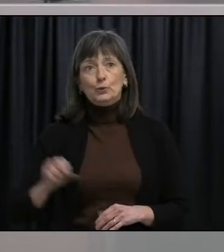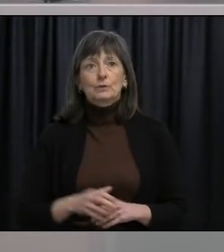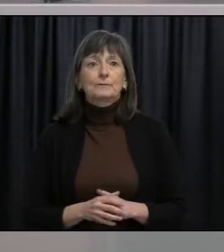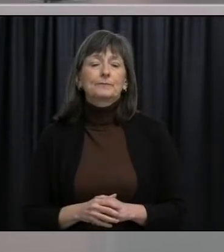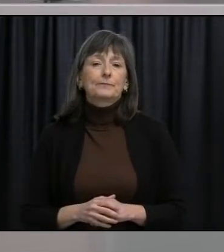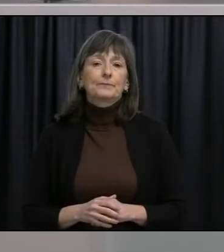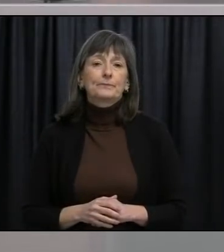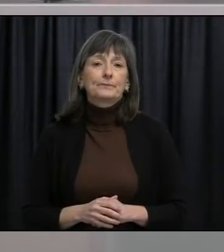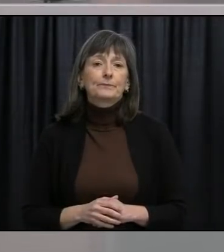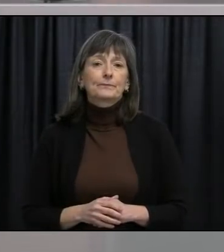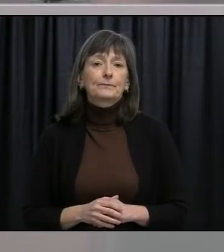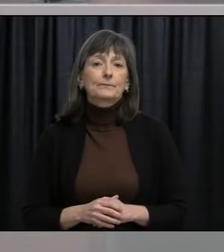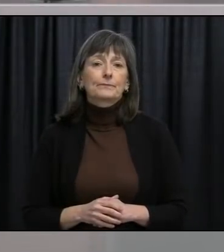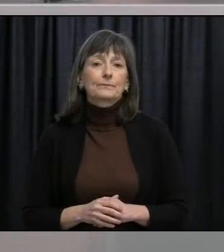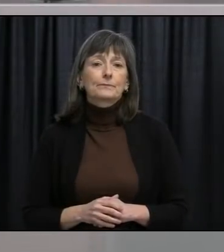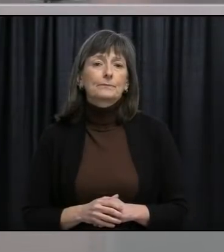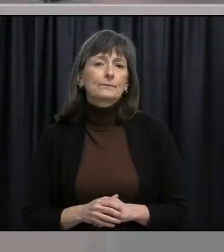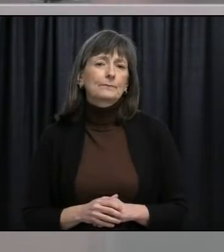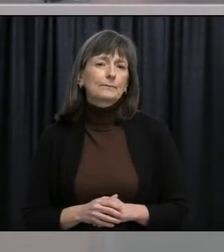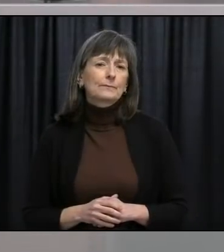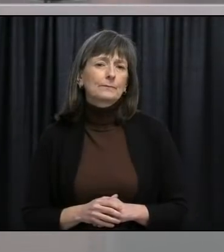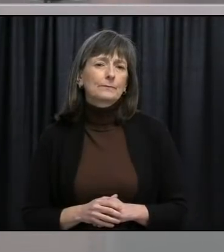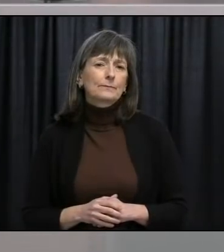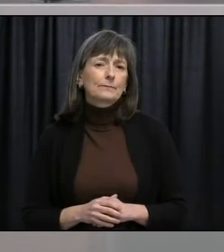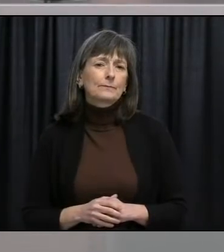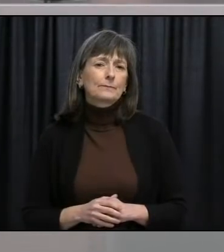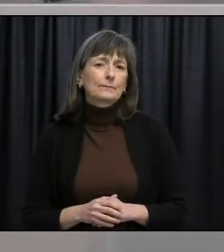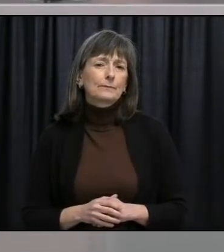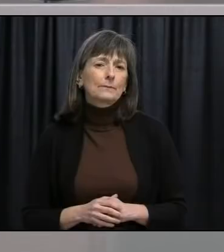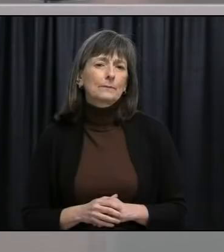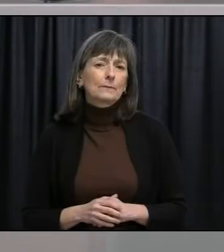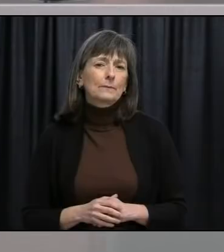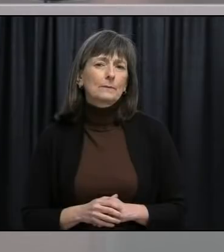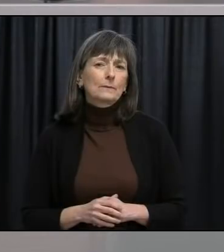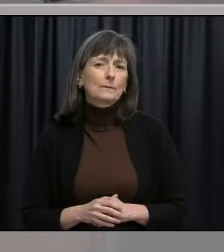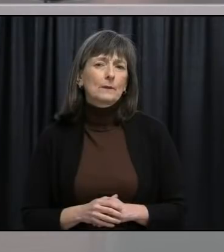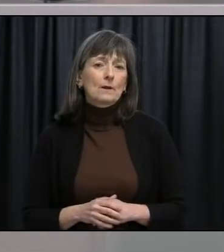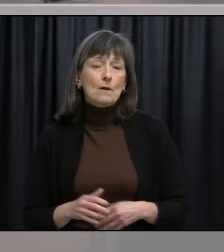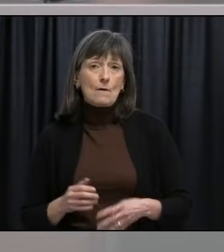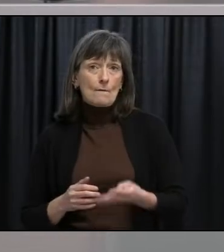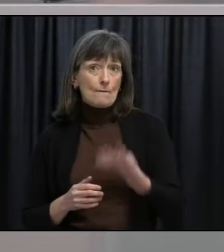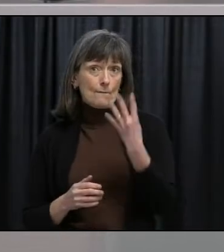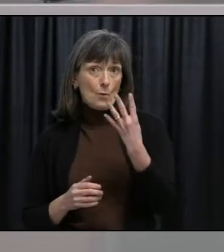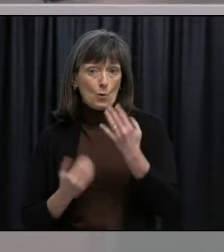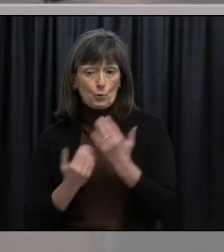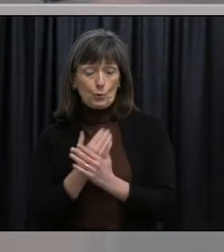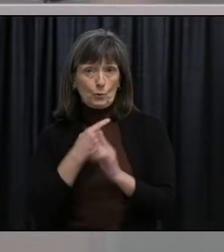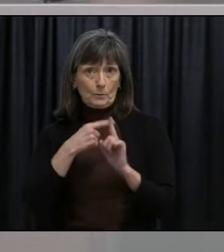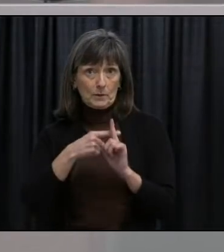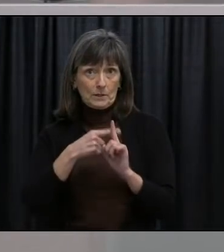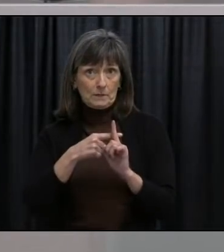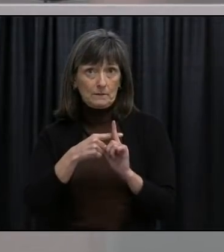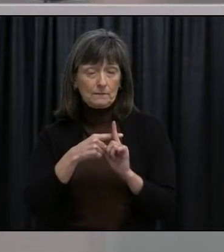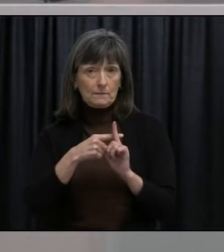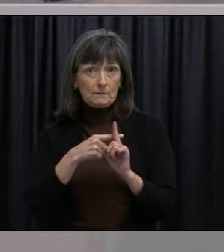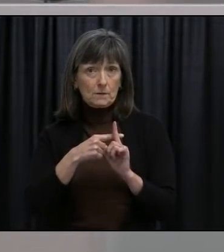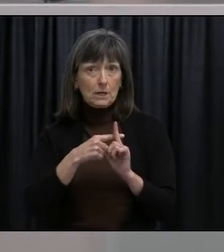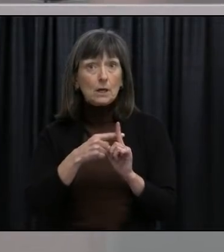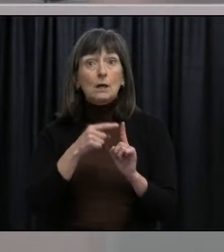2 questions, both of which I think can be answered with yes or no. The 4 new cases, have they been traced back